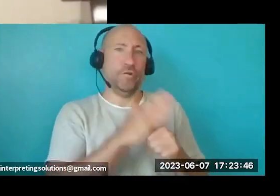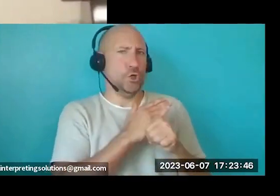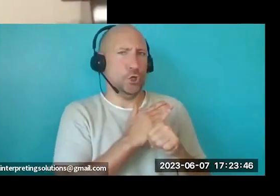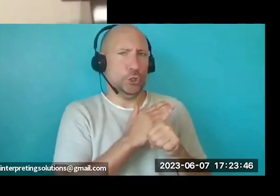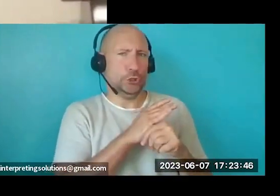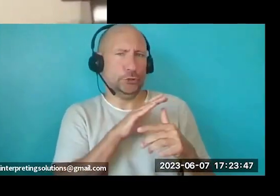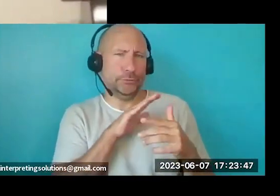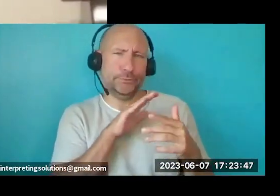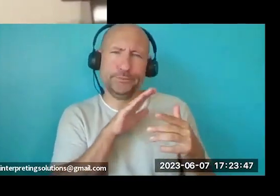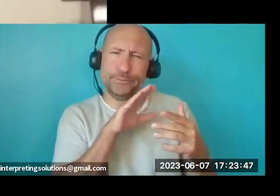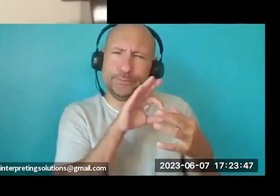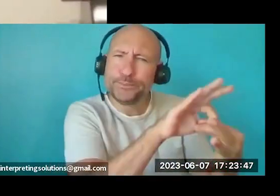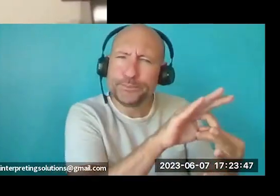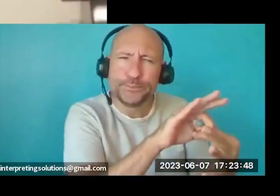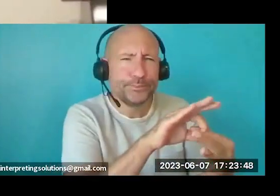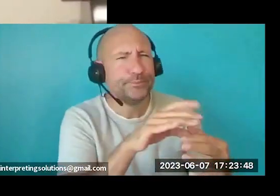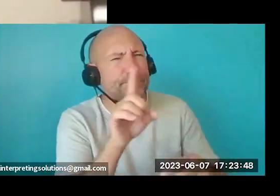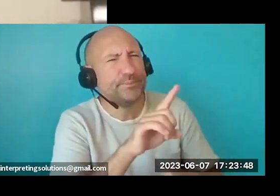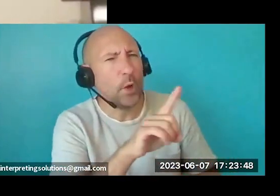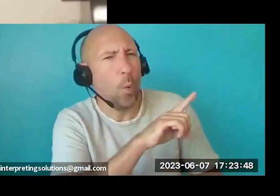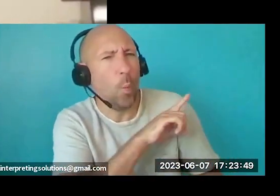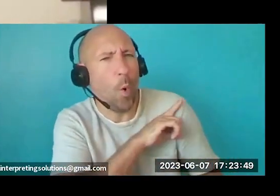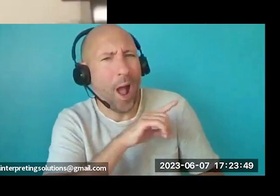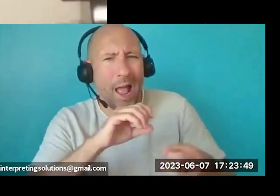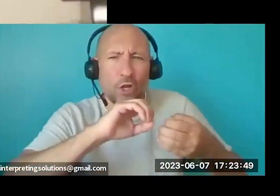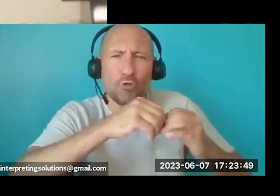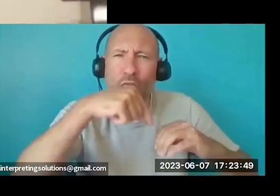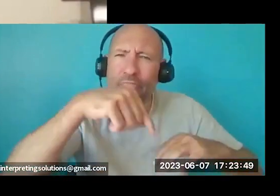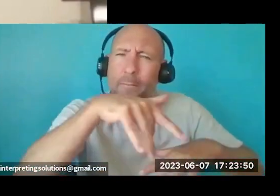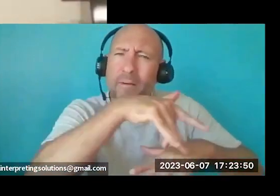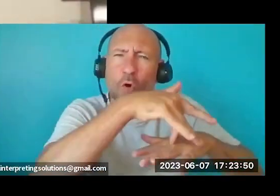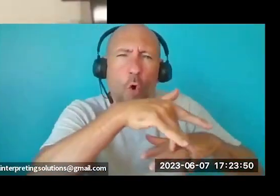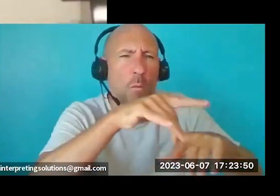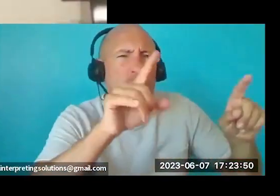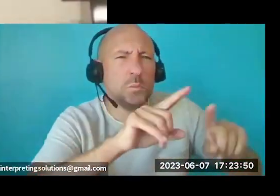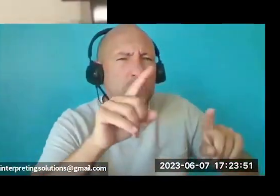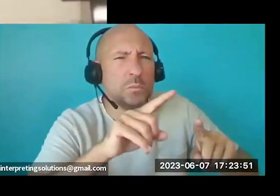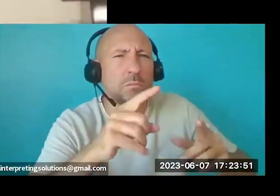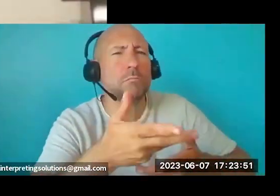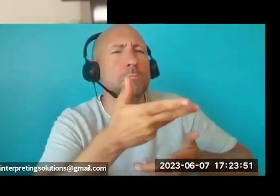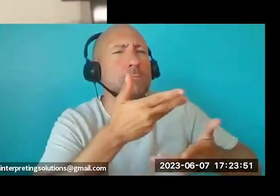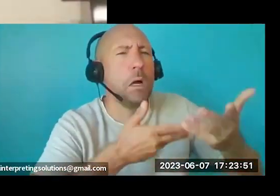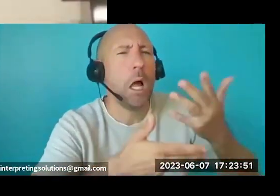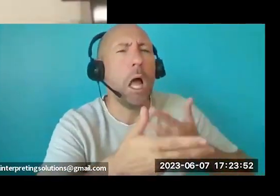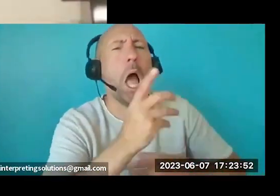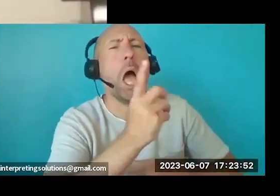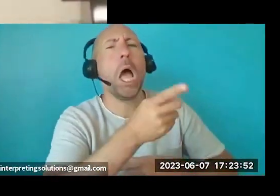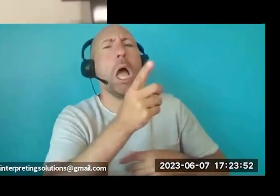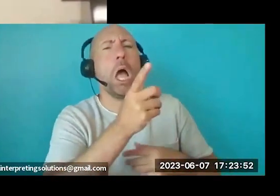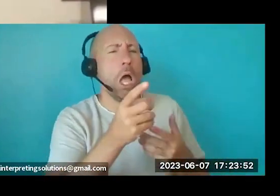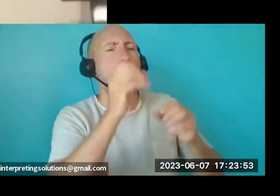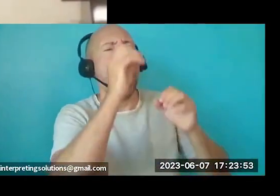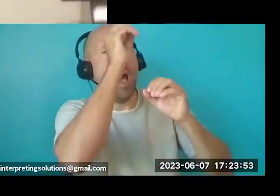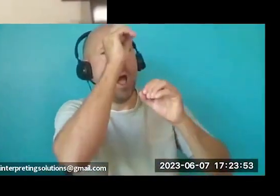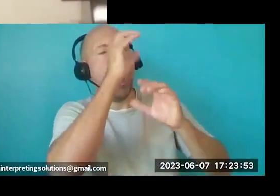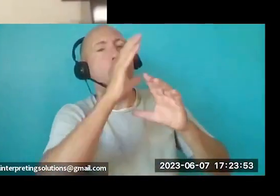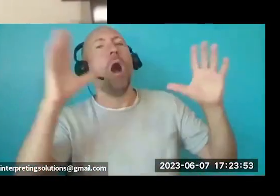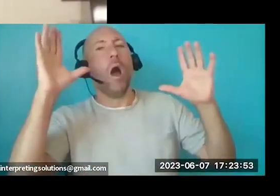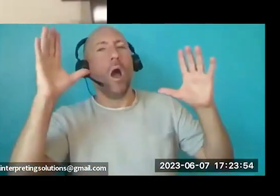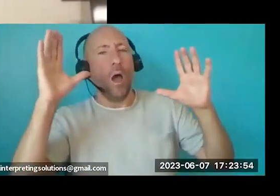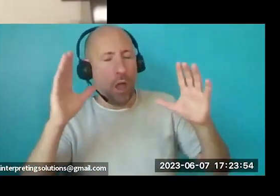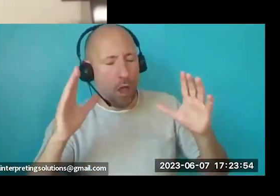the origin of the performance, how performers are on stage, how they define themselves, and